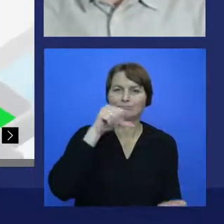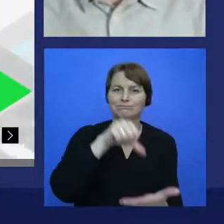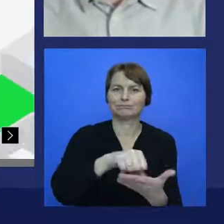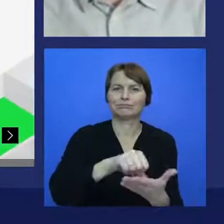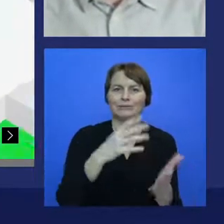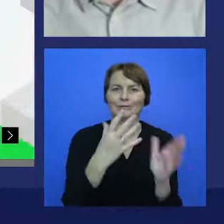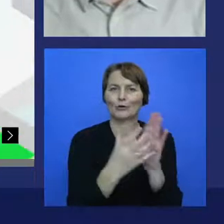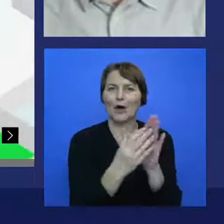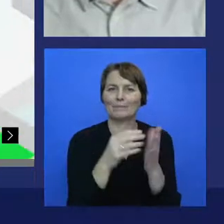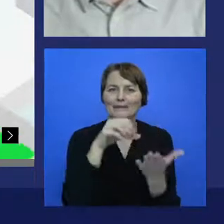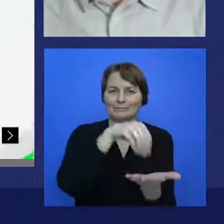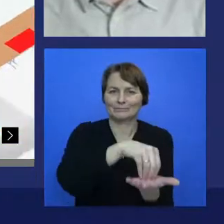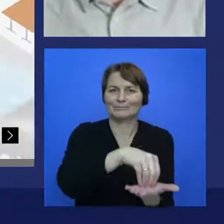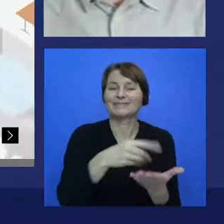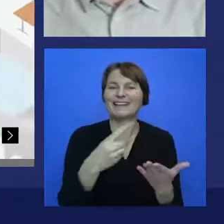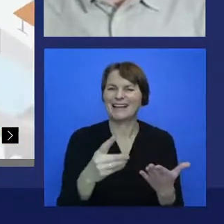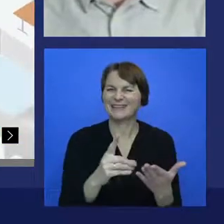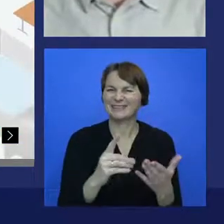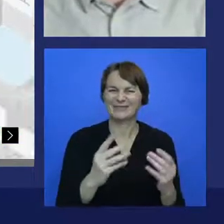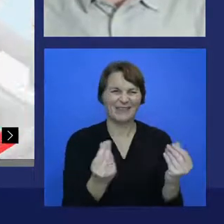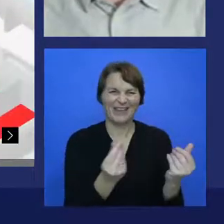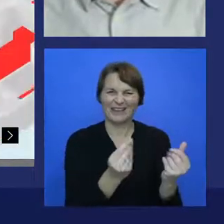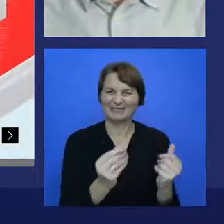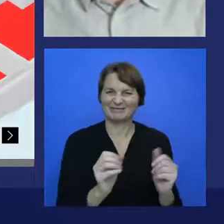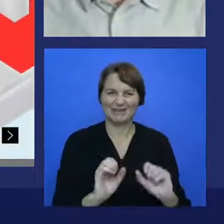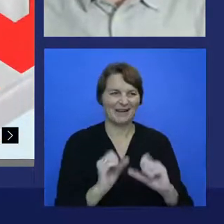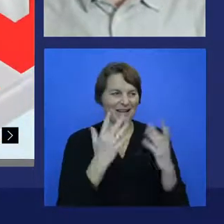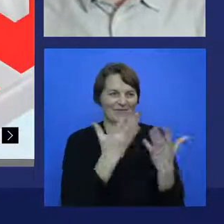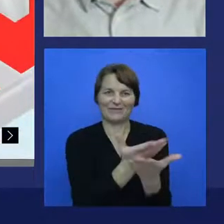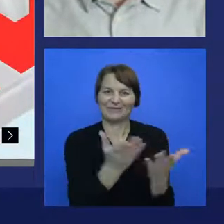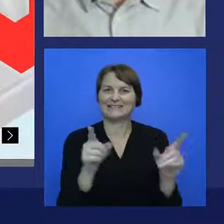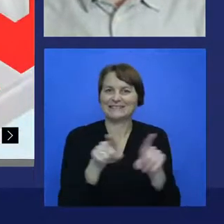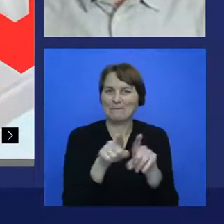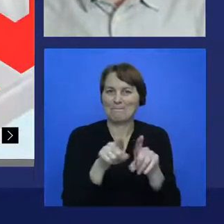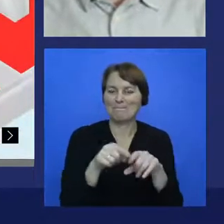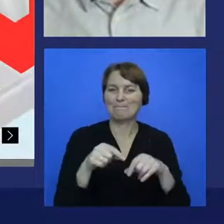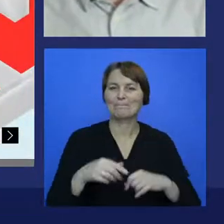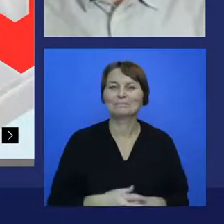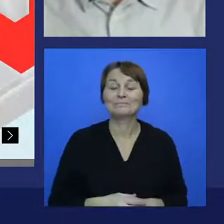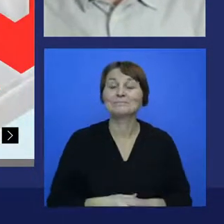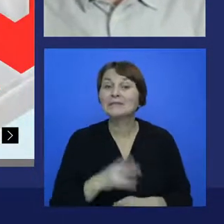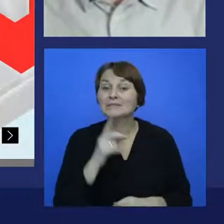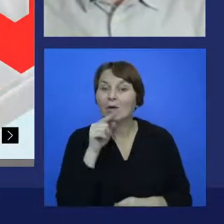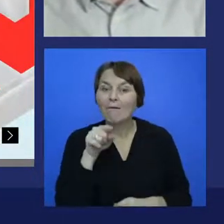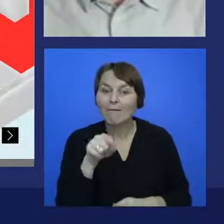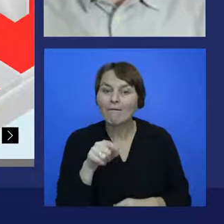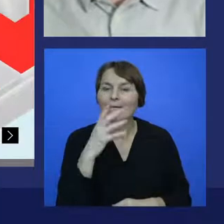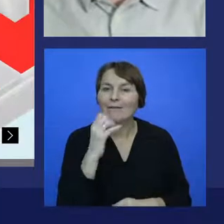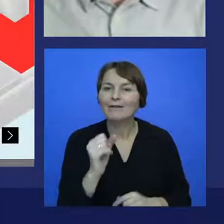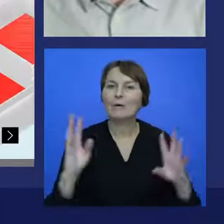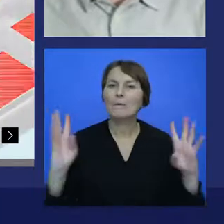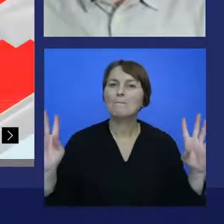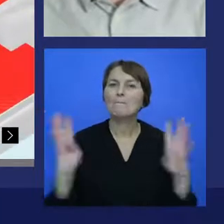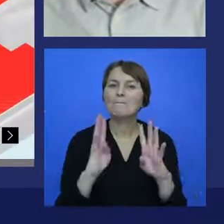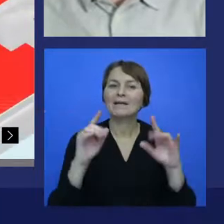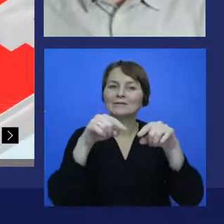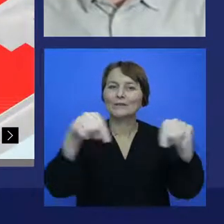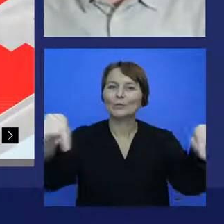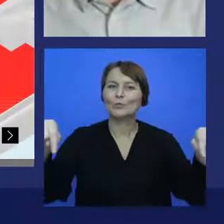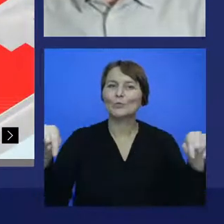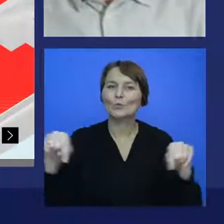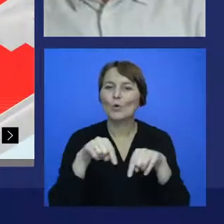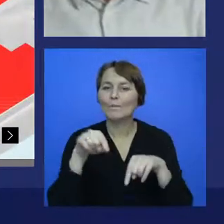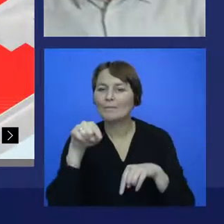real life. For example, we can see the meeting rooms. We can even visualize where